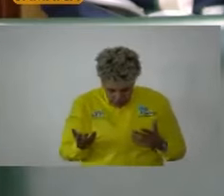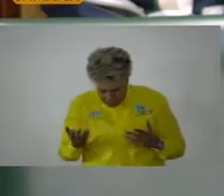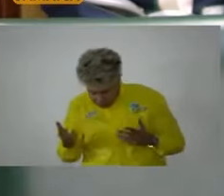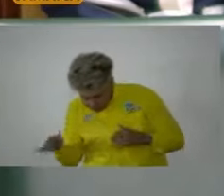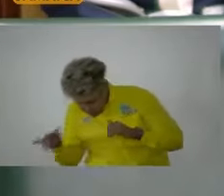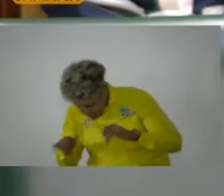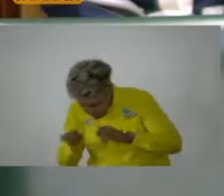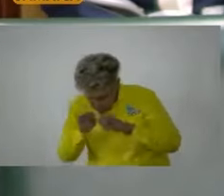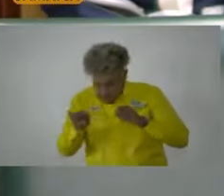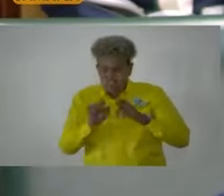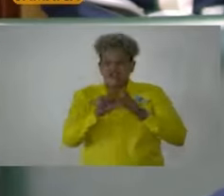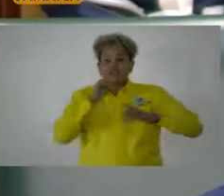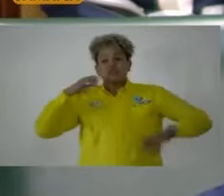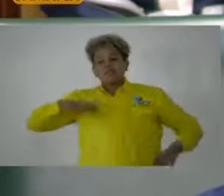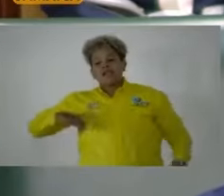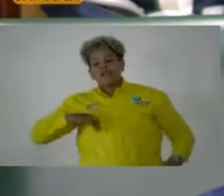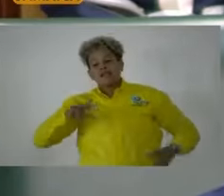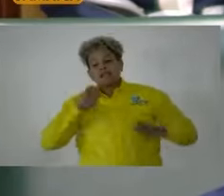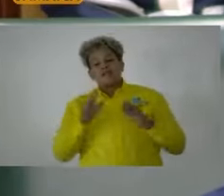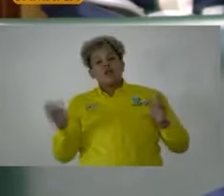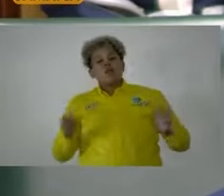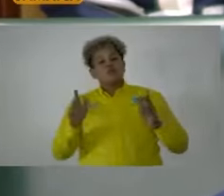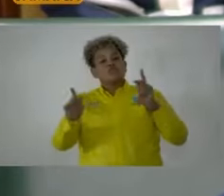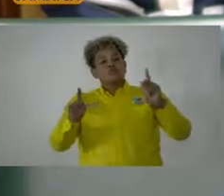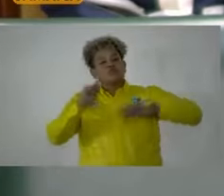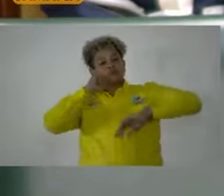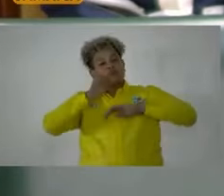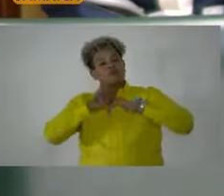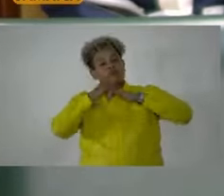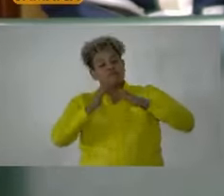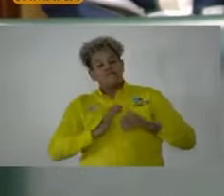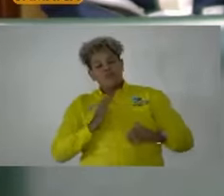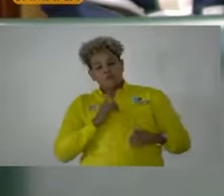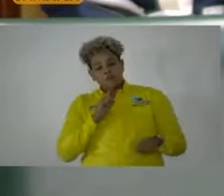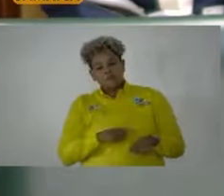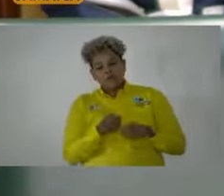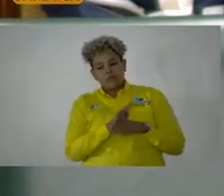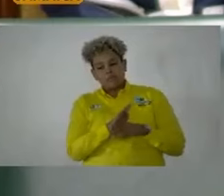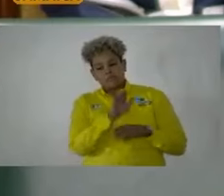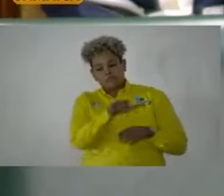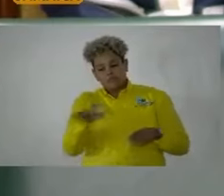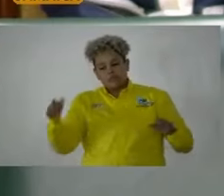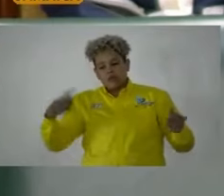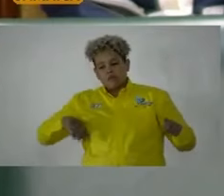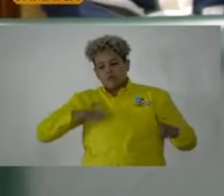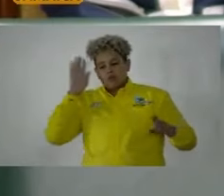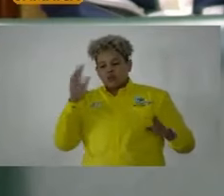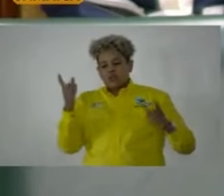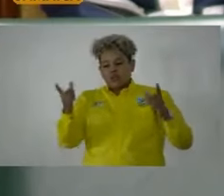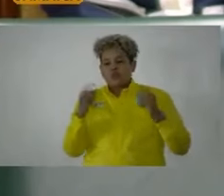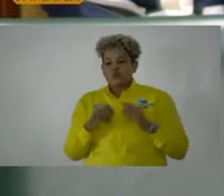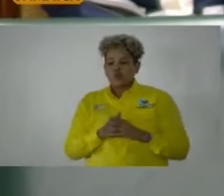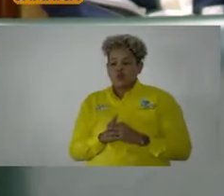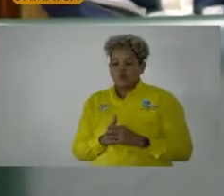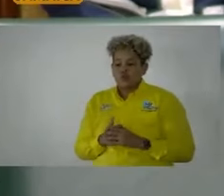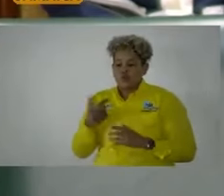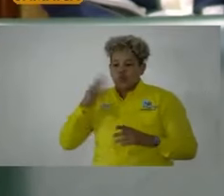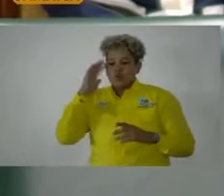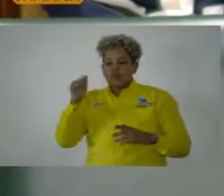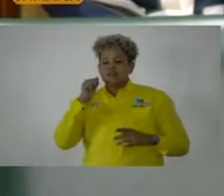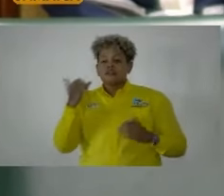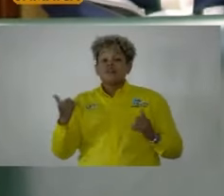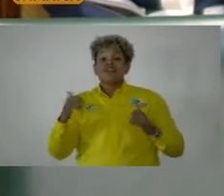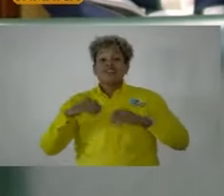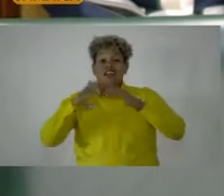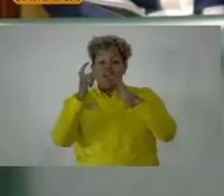ecosystem of benefits to encourage people to formalize and start businesses? We will do that. We will not